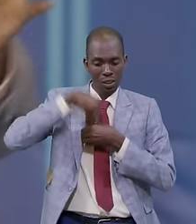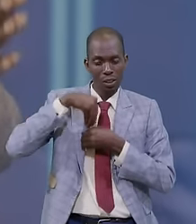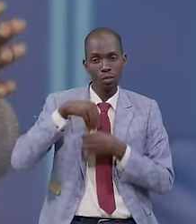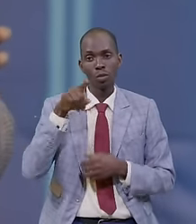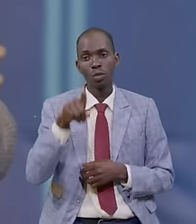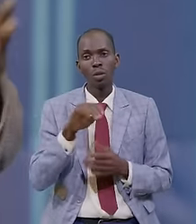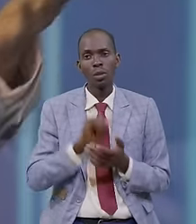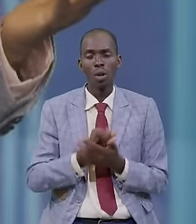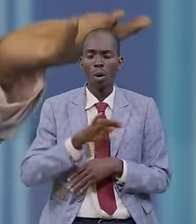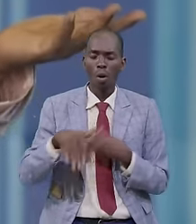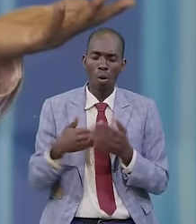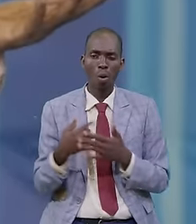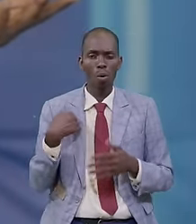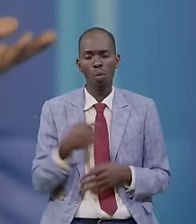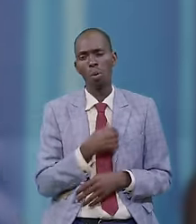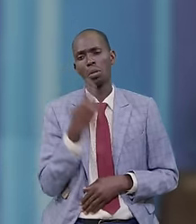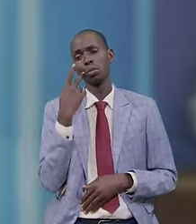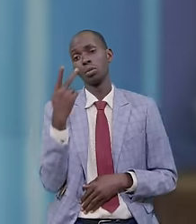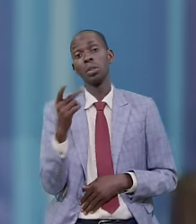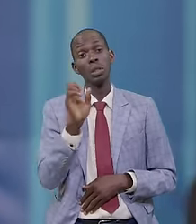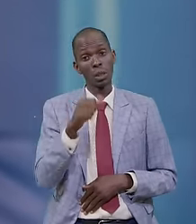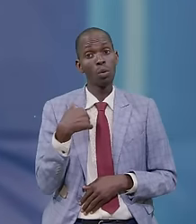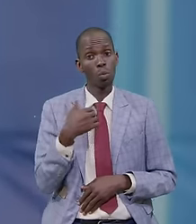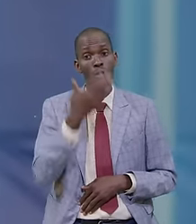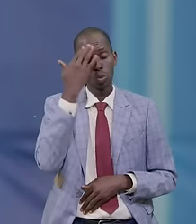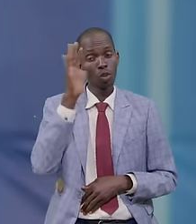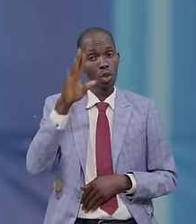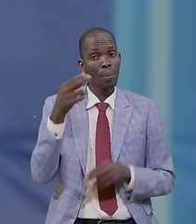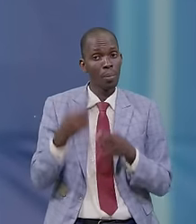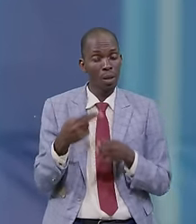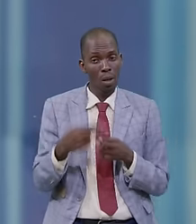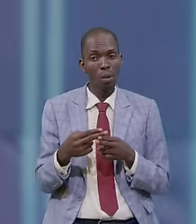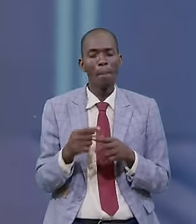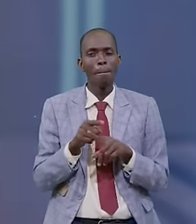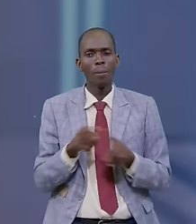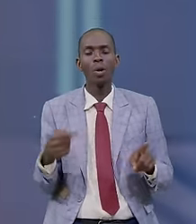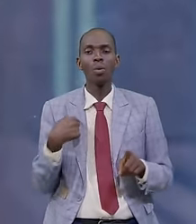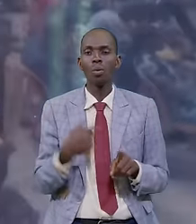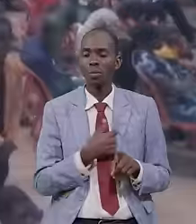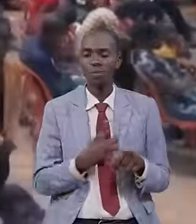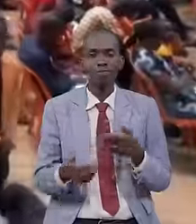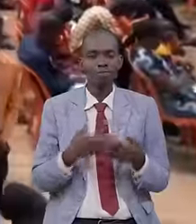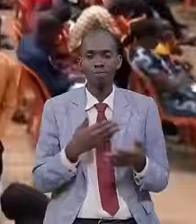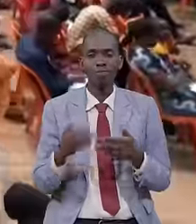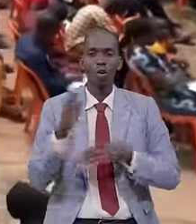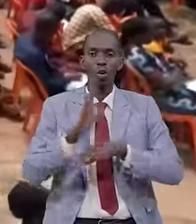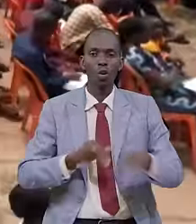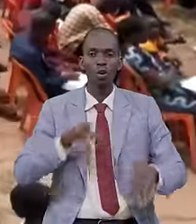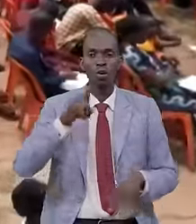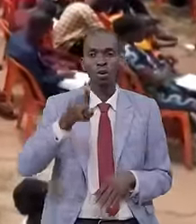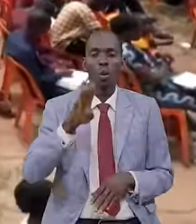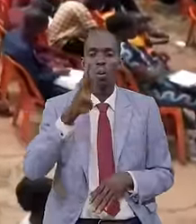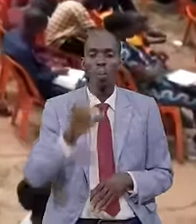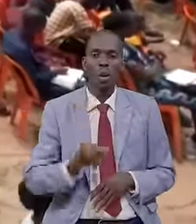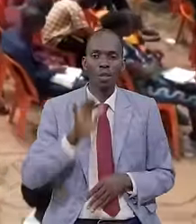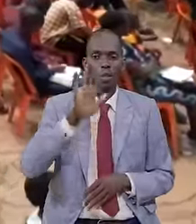we know your name, but we rather call you by the dream you have. That dream